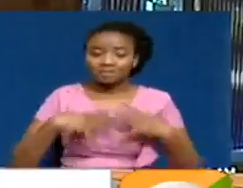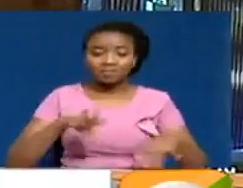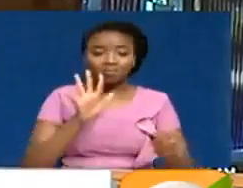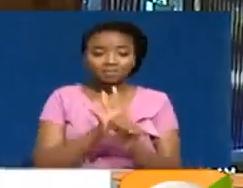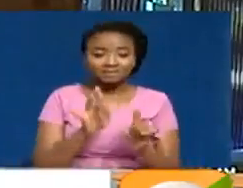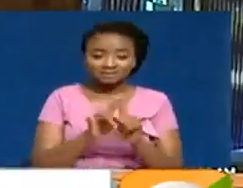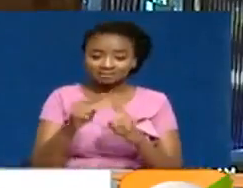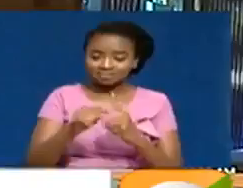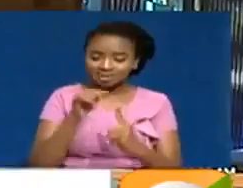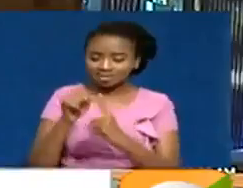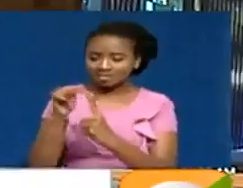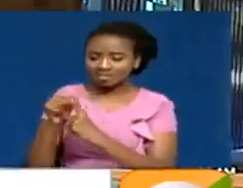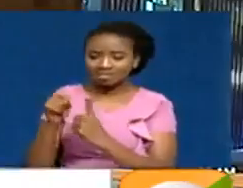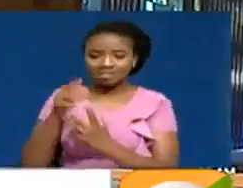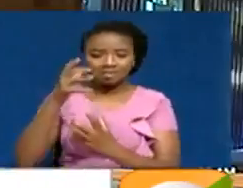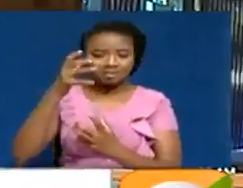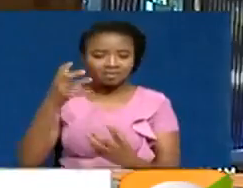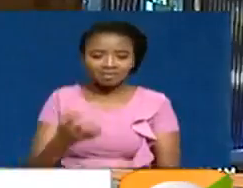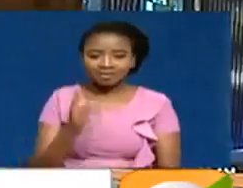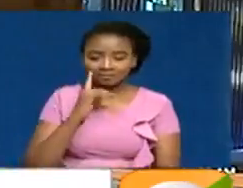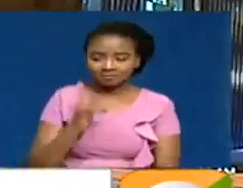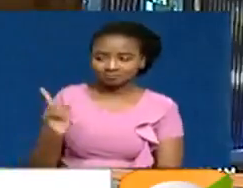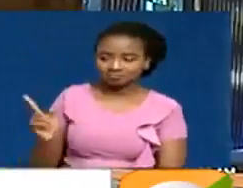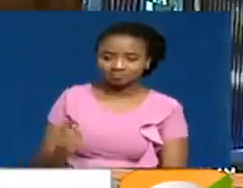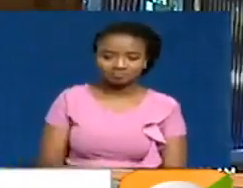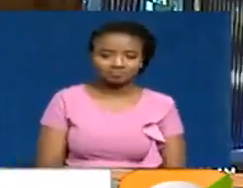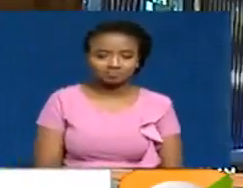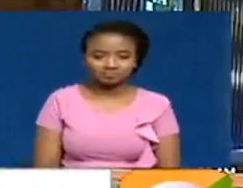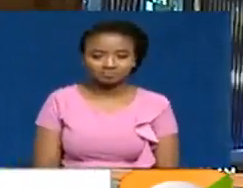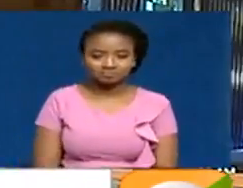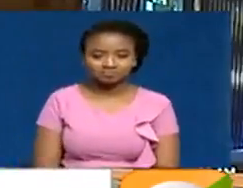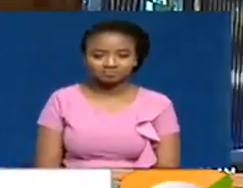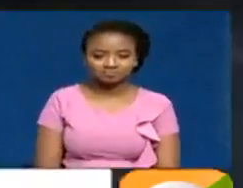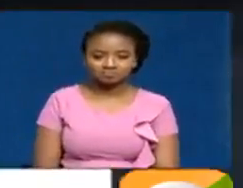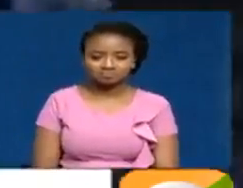reportedly killed so far. Let's get more details from Elfas Lagat.